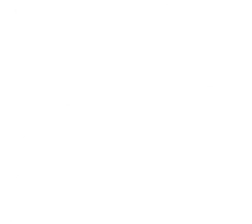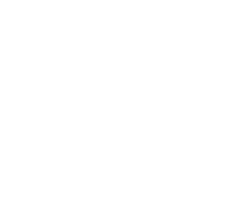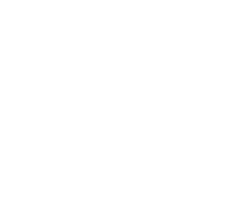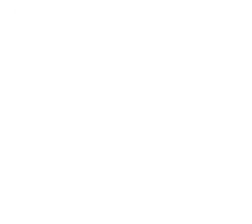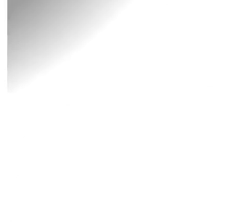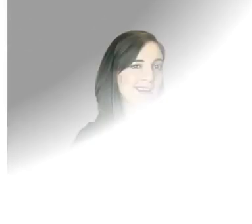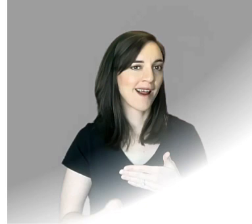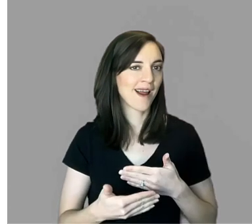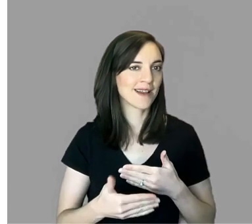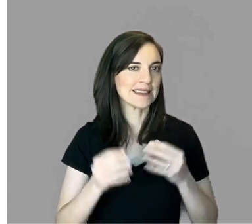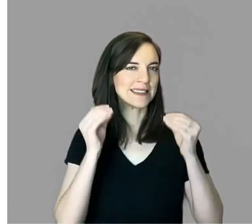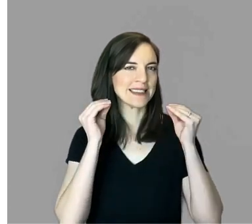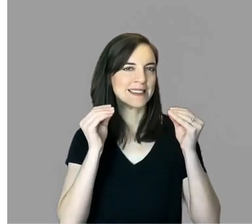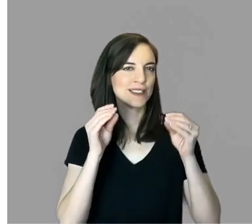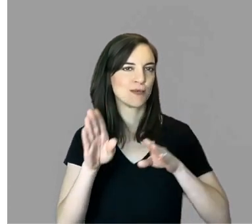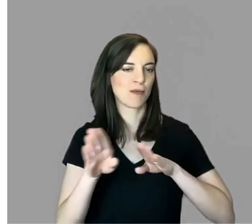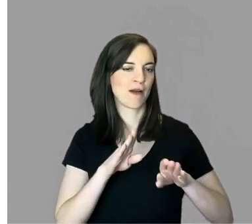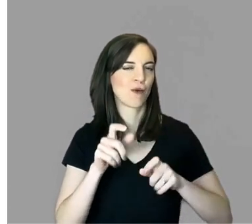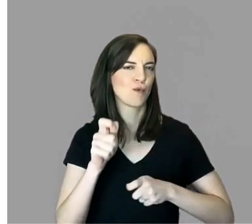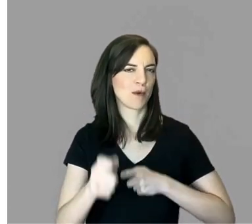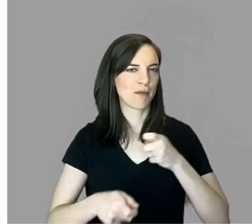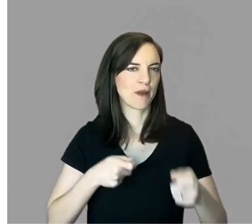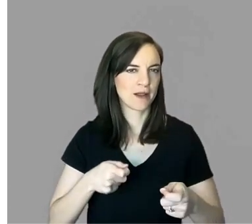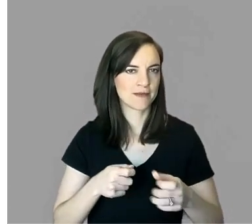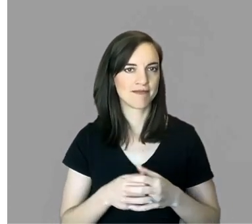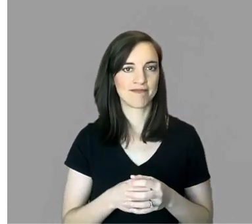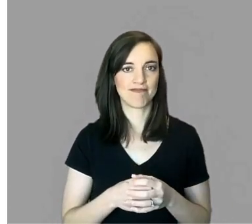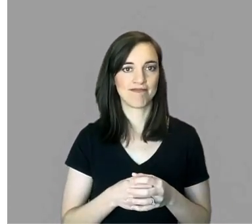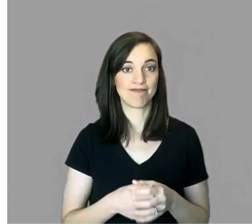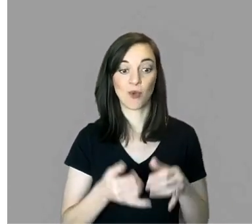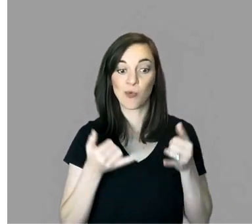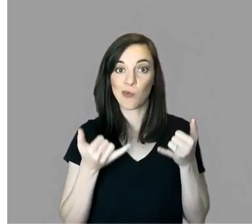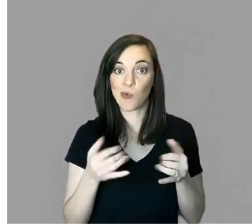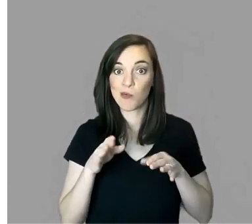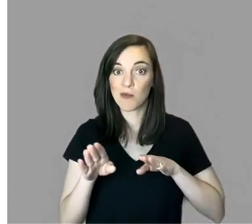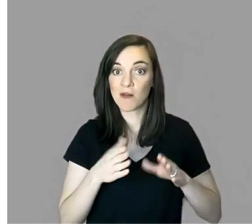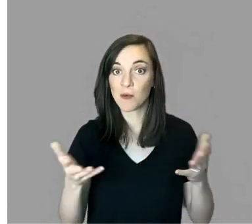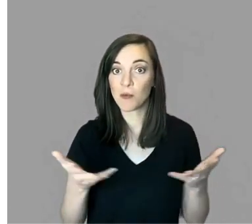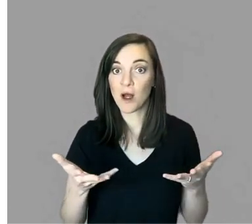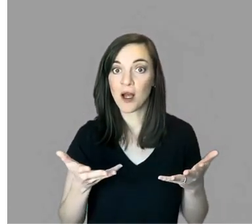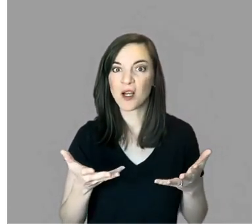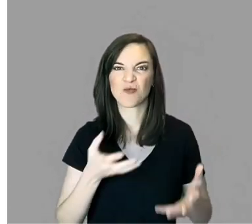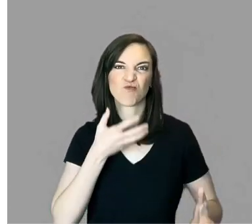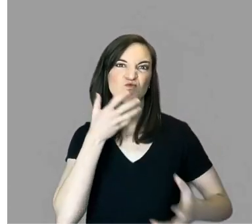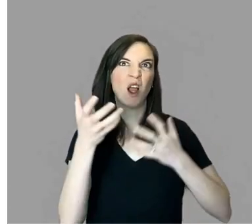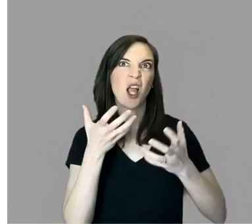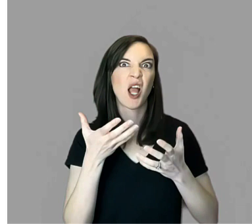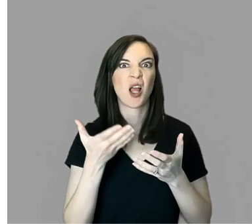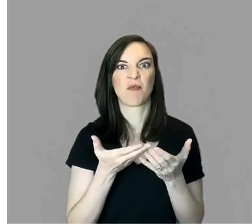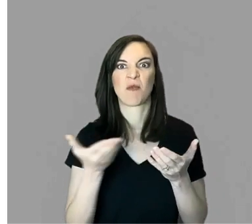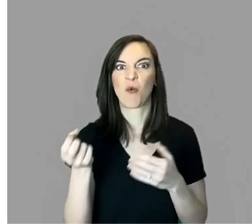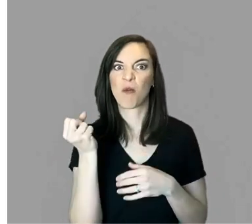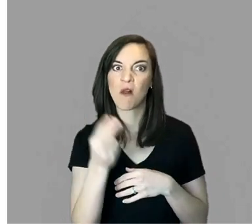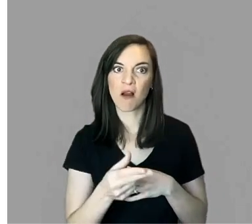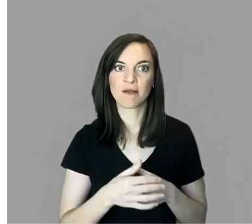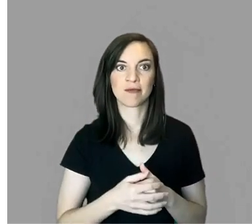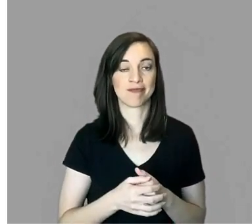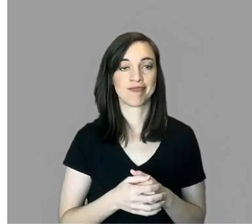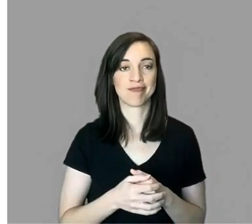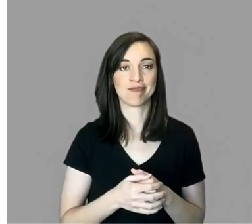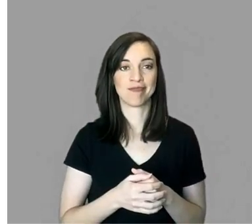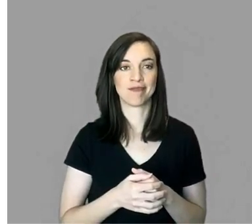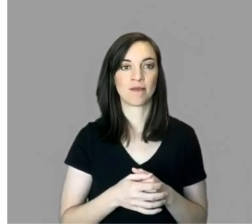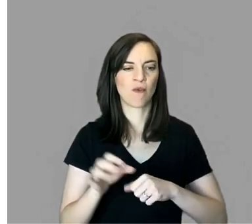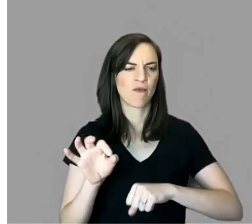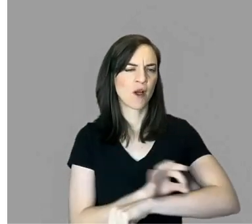Next, we will teach replacement behaviors. The current behavior of Natasha is screaming and throwing materials.